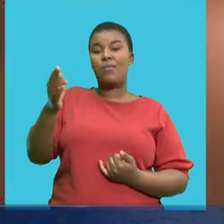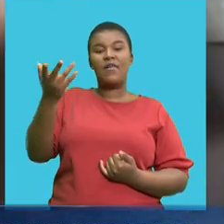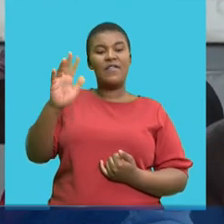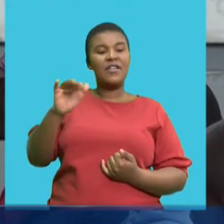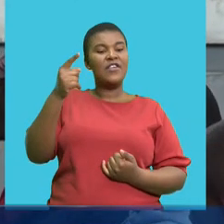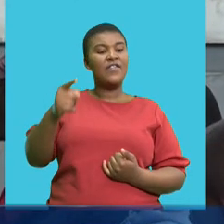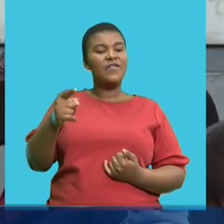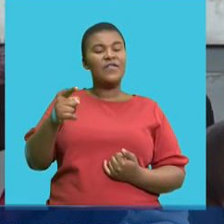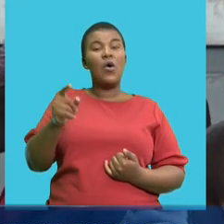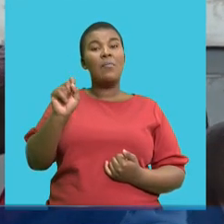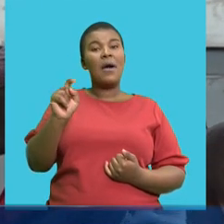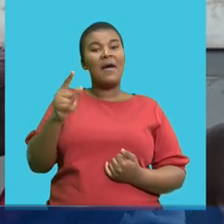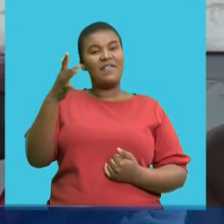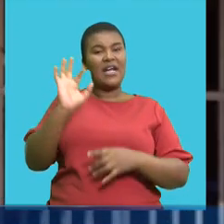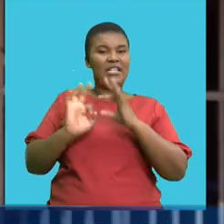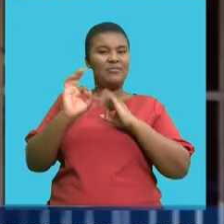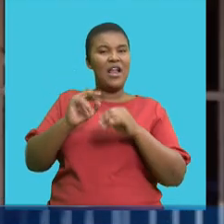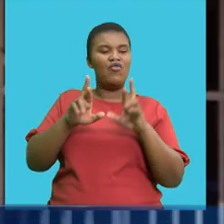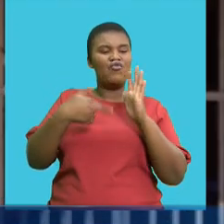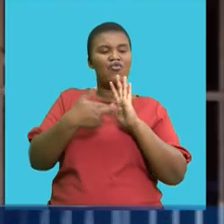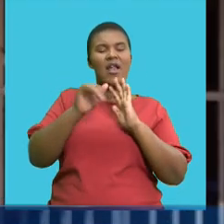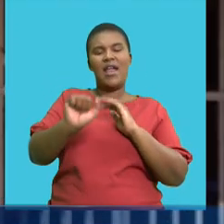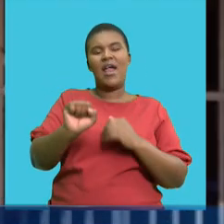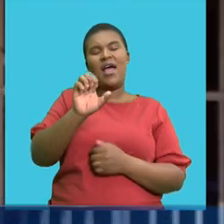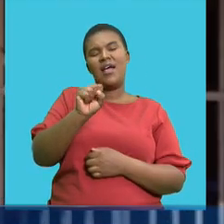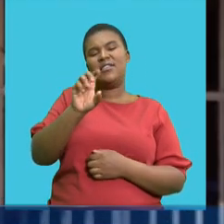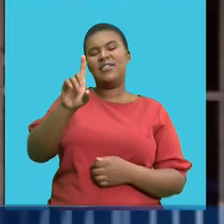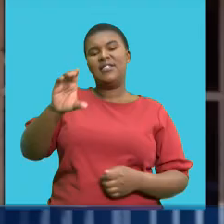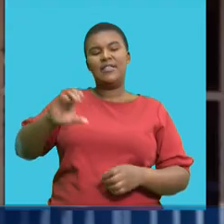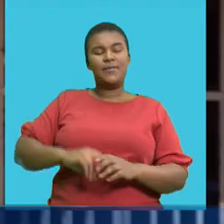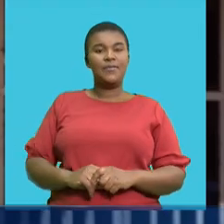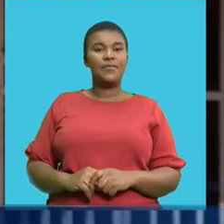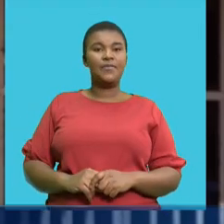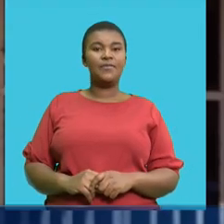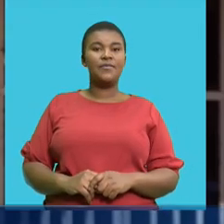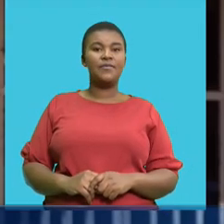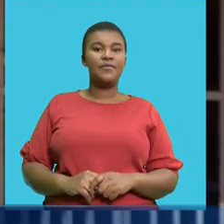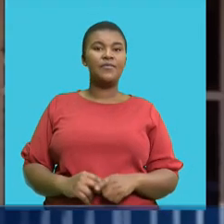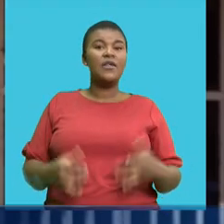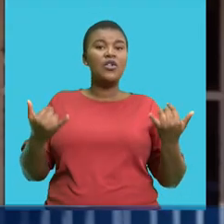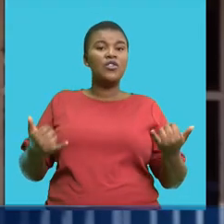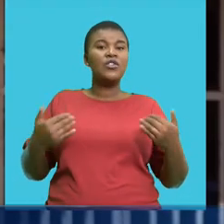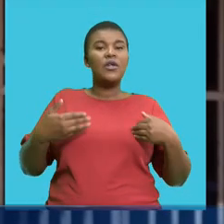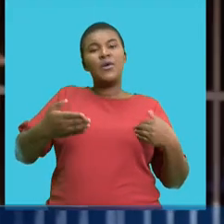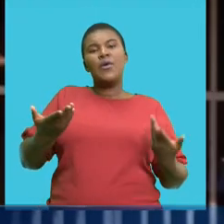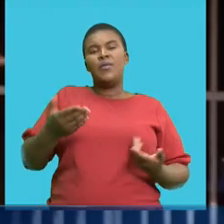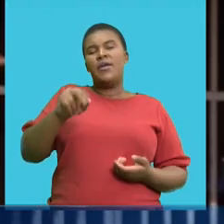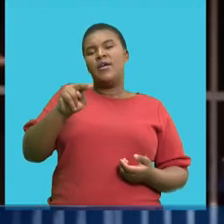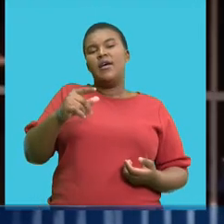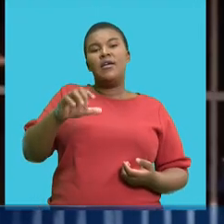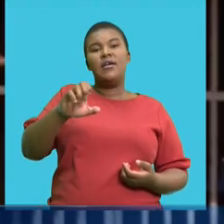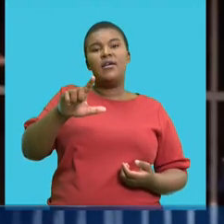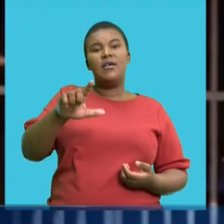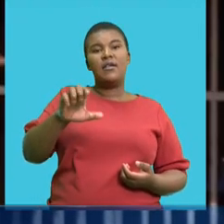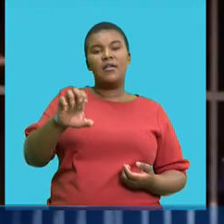eSoweto namuhla uye naba ke ngohlelo lwayo. So today we are at Uncle Tom's Hall where we are basically giving